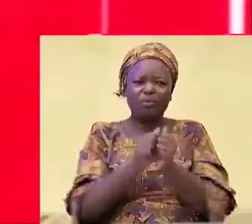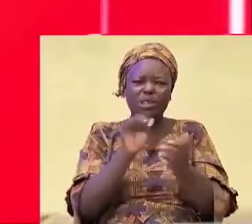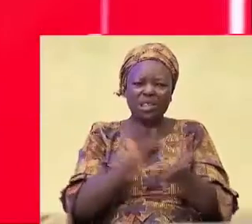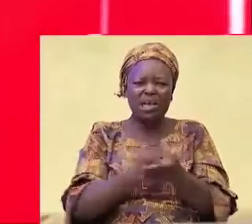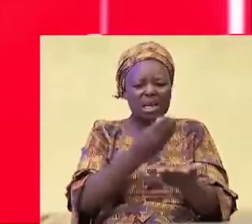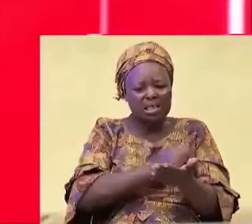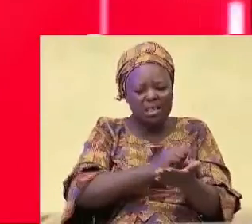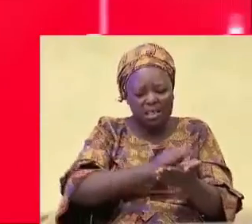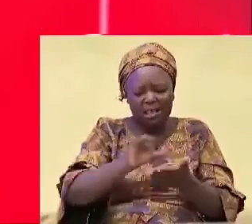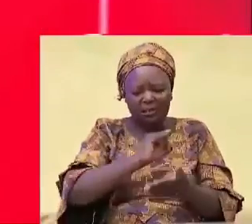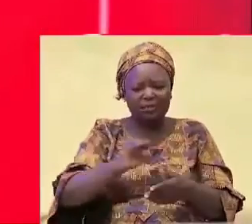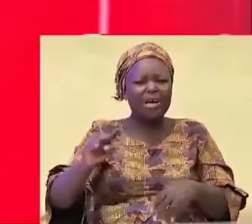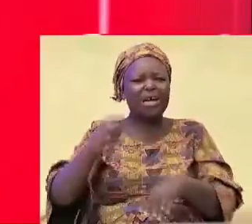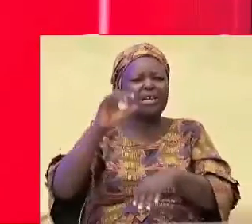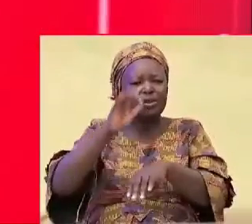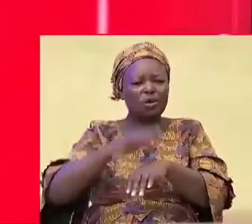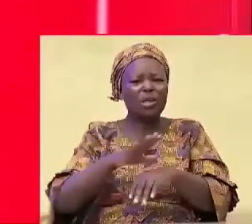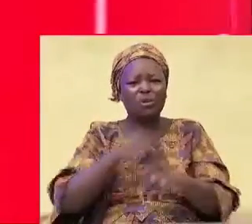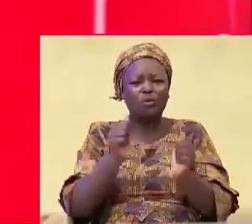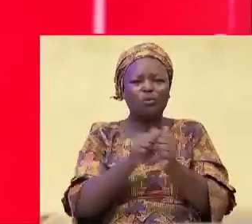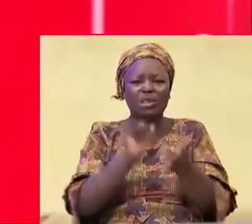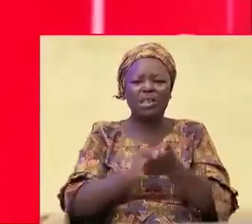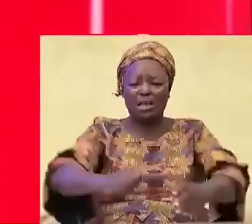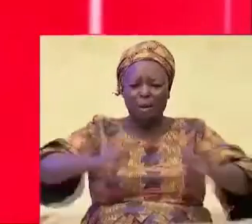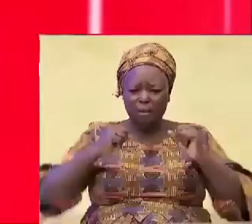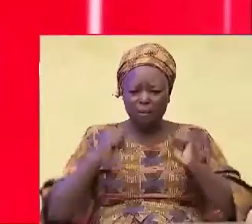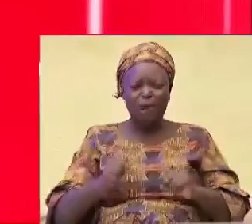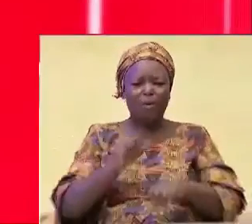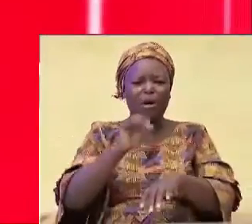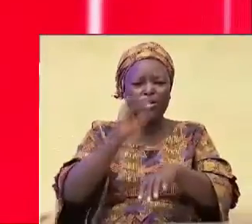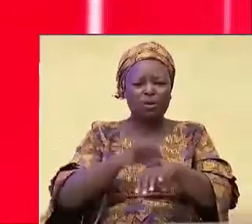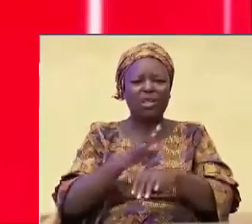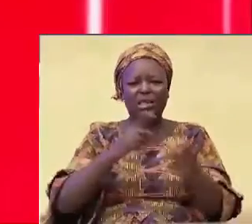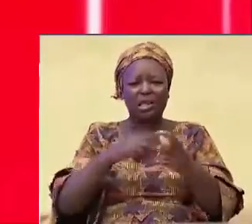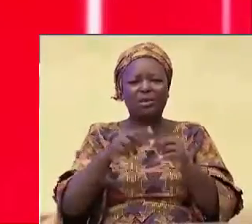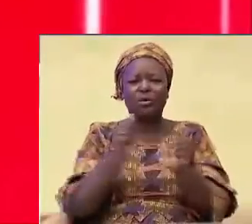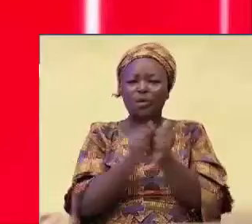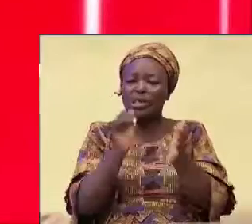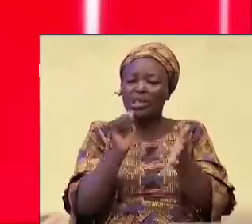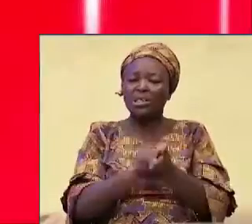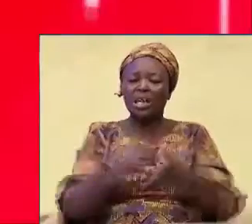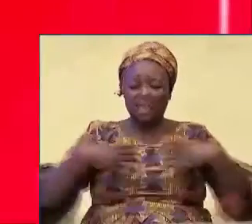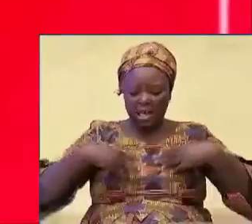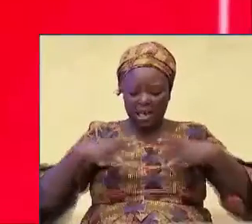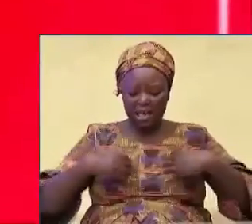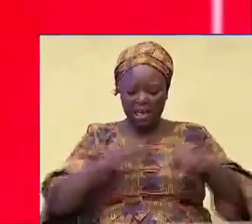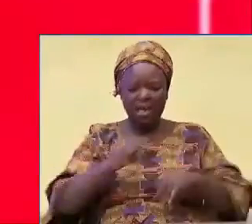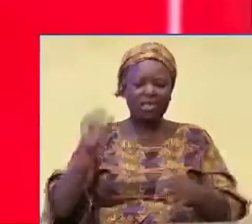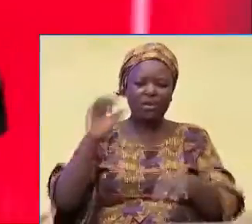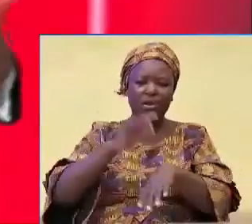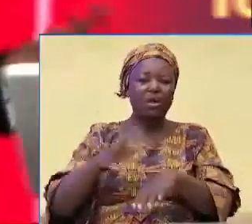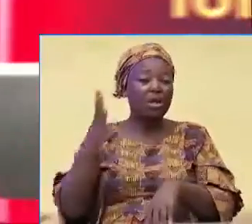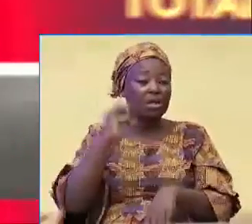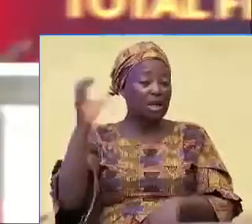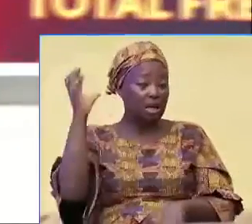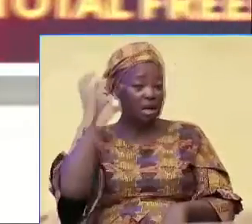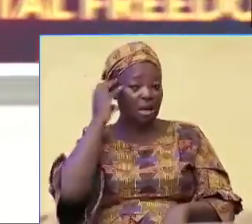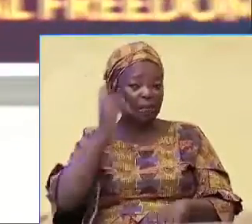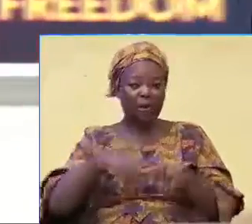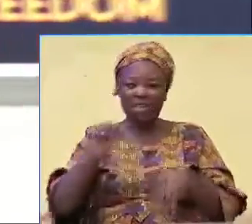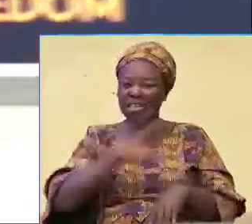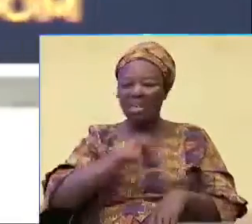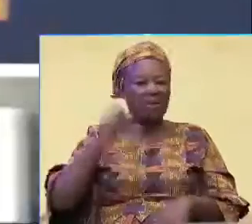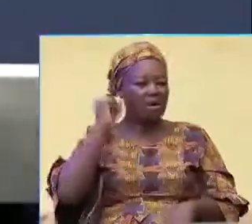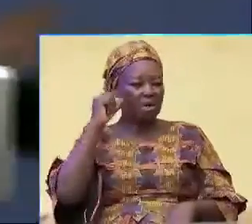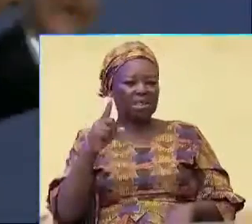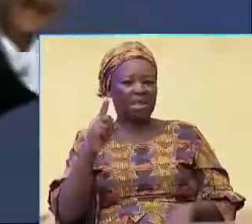that sanctifying touch, and with that strengthening touch, and with that healing touch. They hear, they